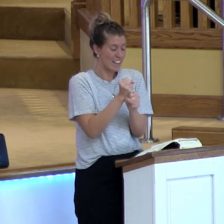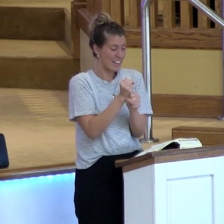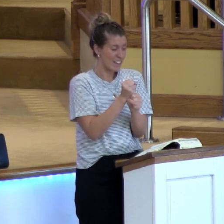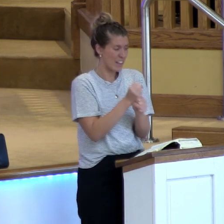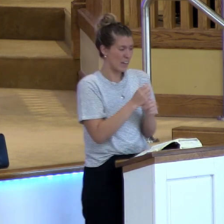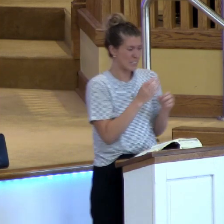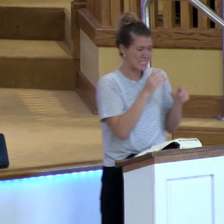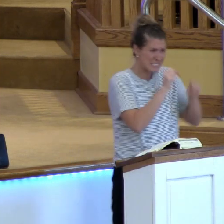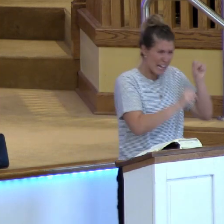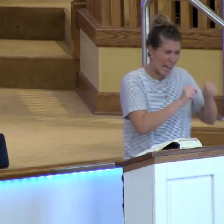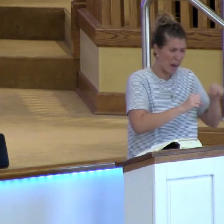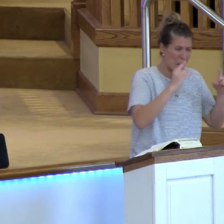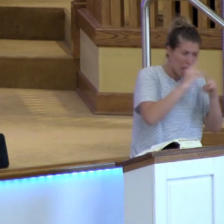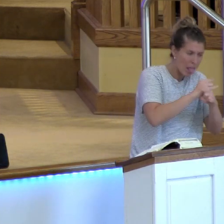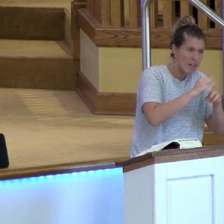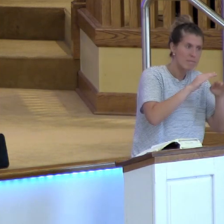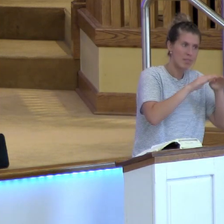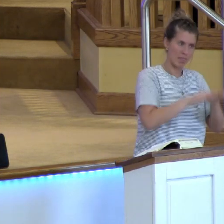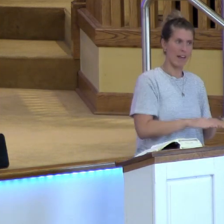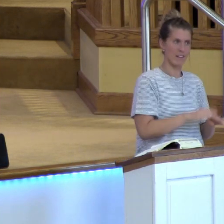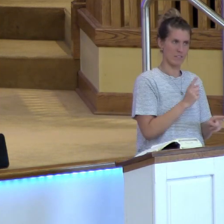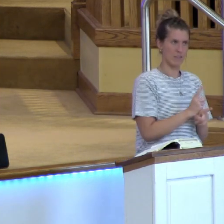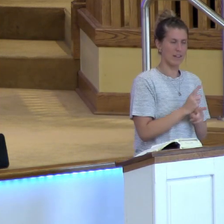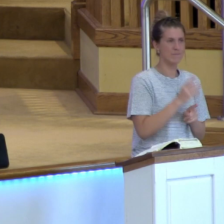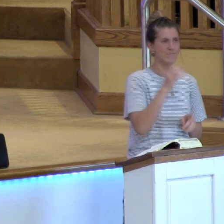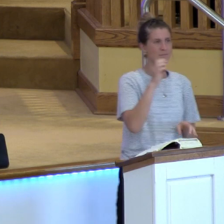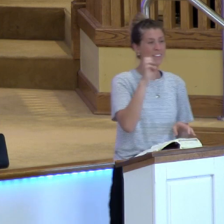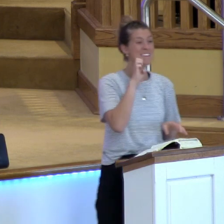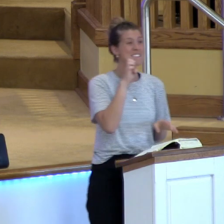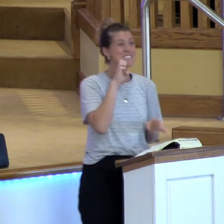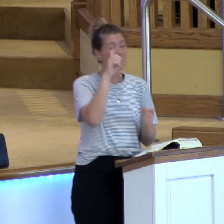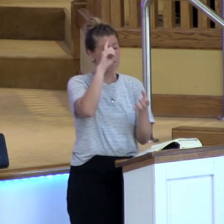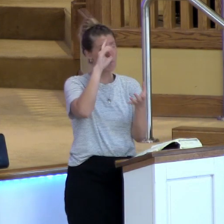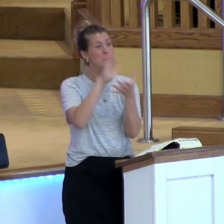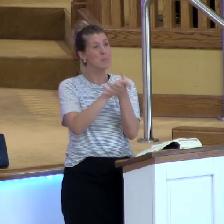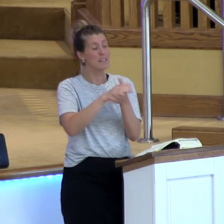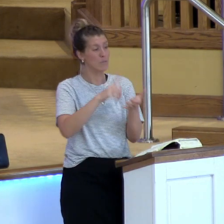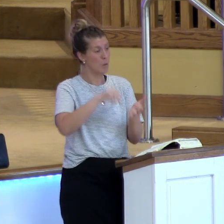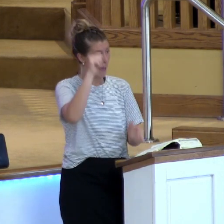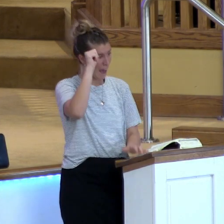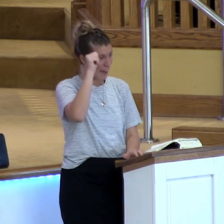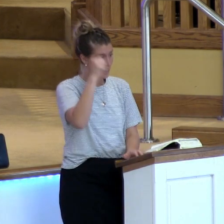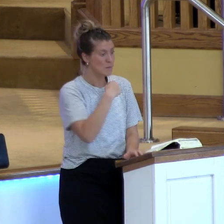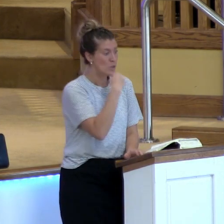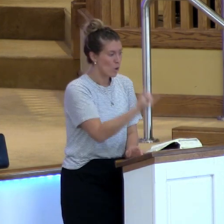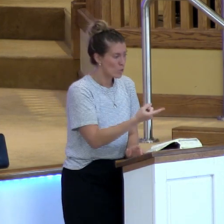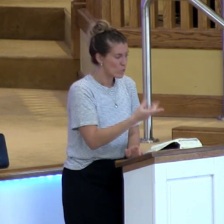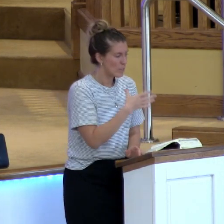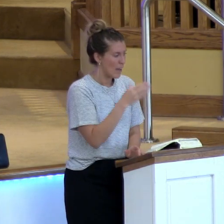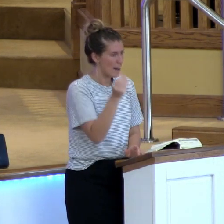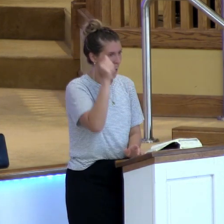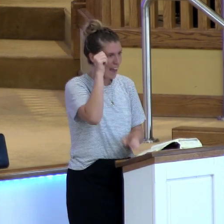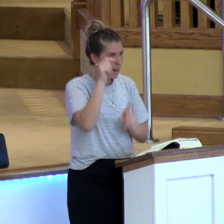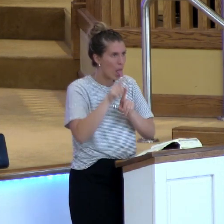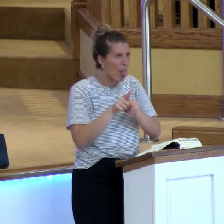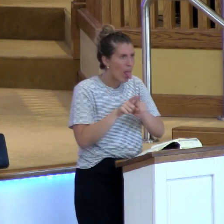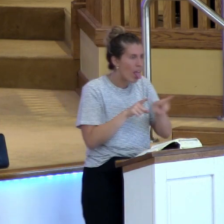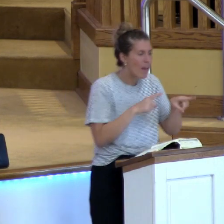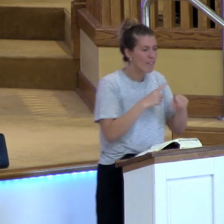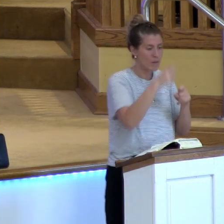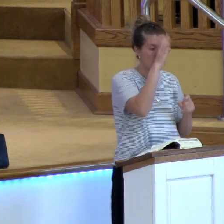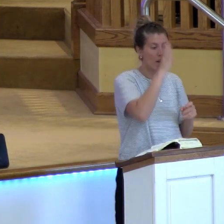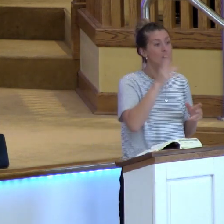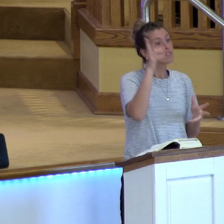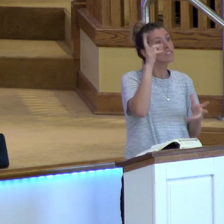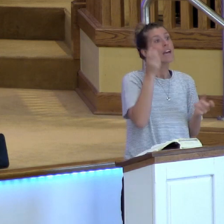trouble you'll have with doubt and deception. Eve believed what Adam told her, and Adam got it straight from God. So